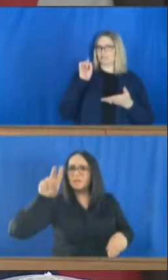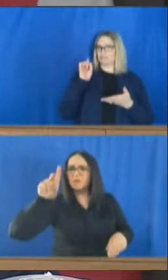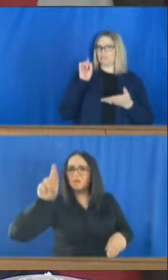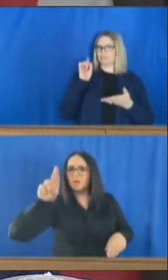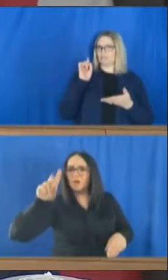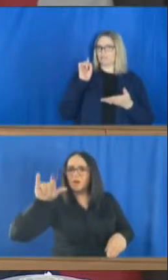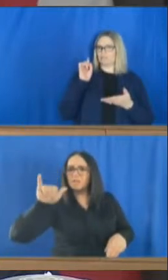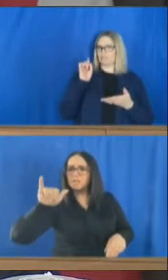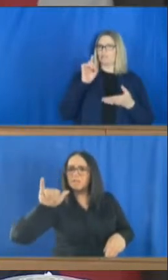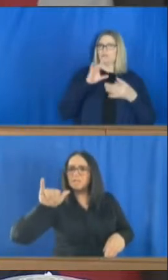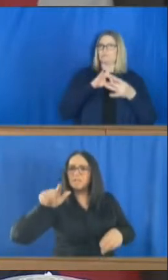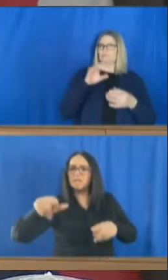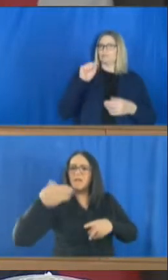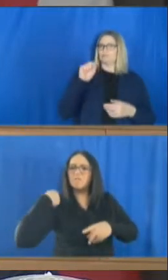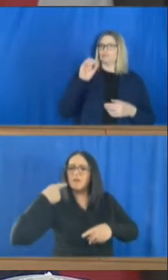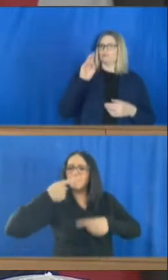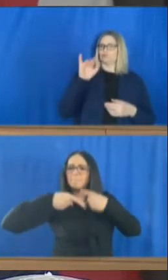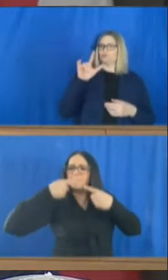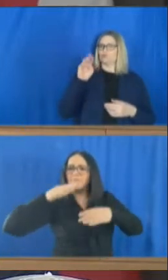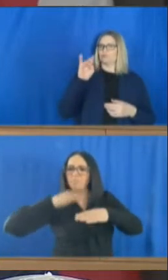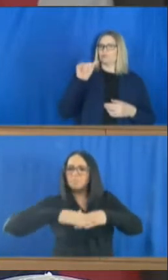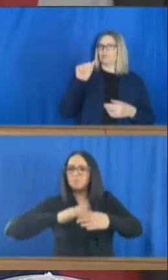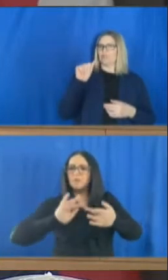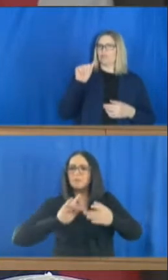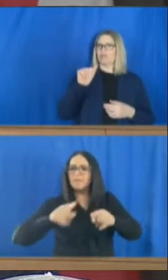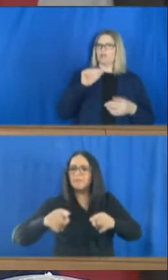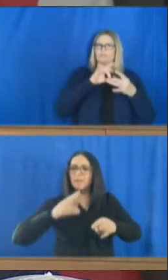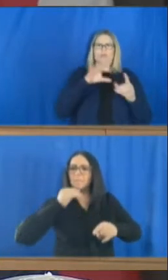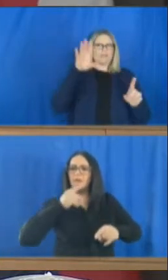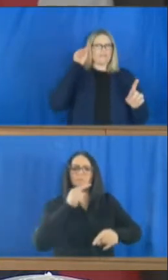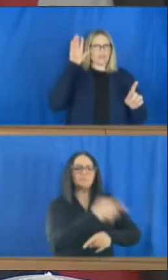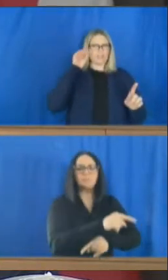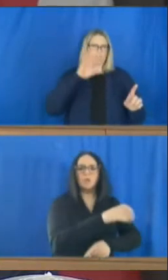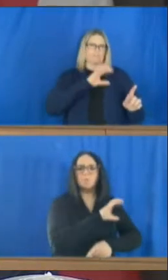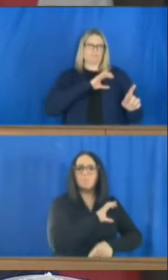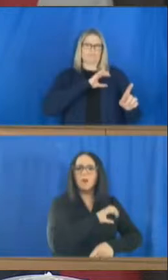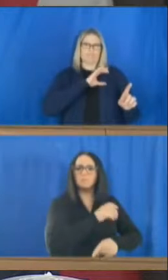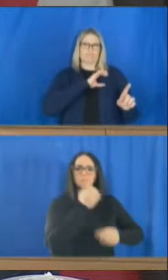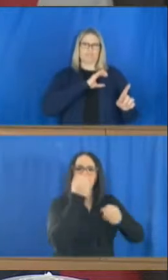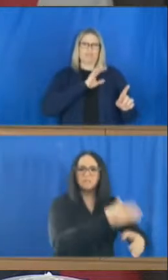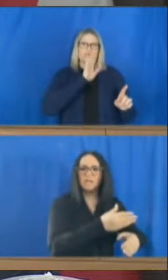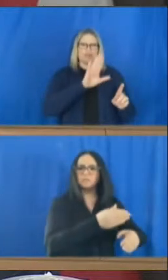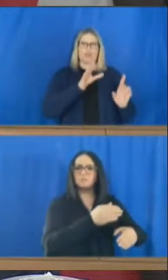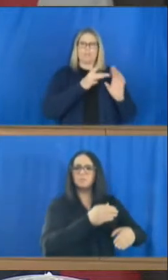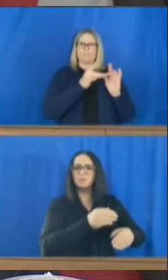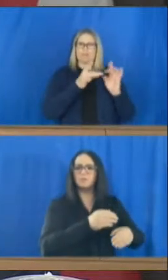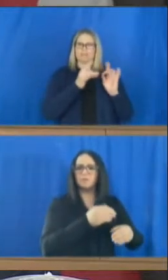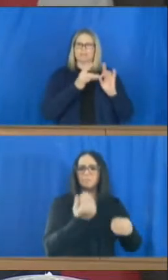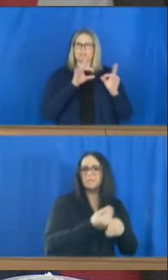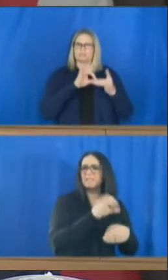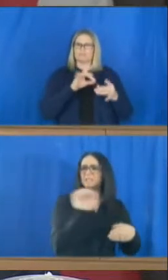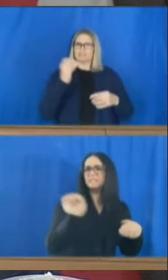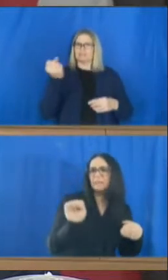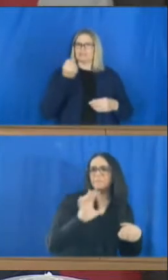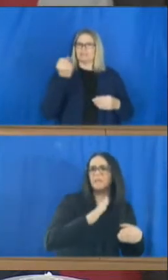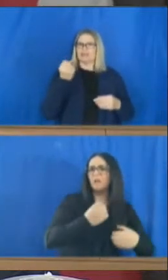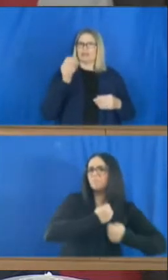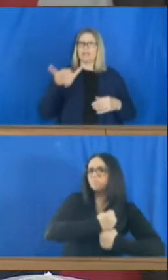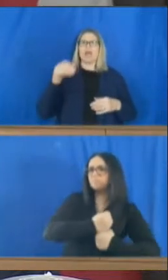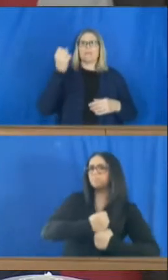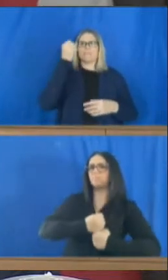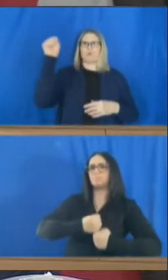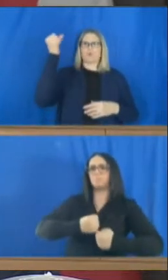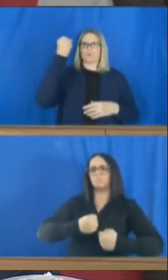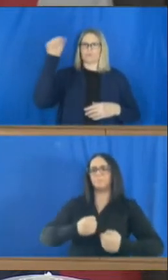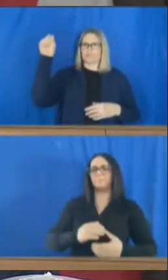approach, seemed to call for a harder line. The New Brunswick Police Association says Minister Carty stepped over the